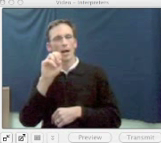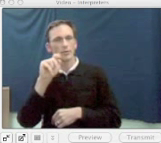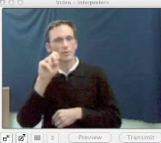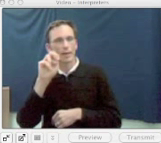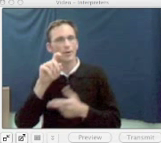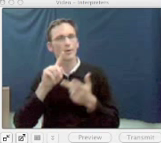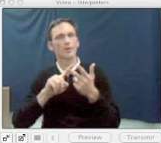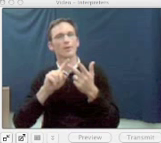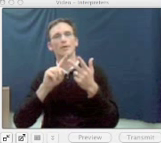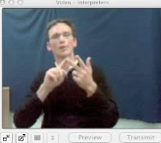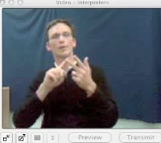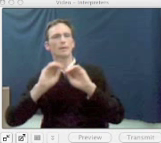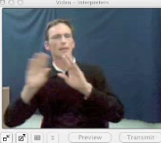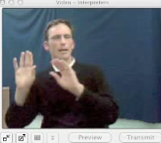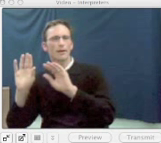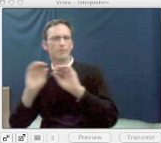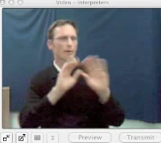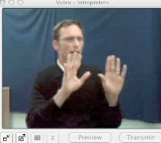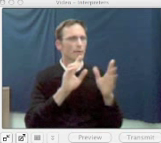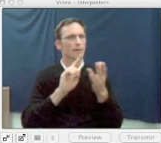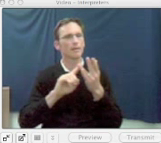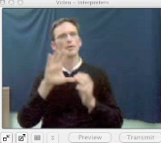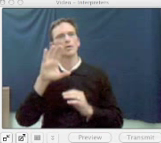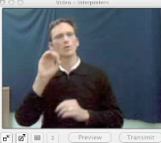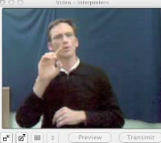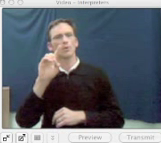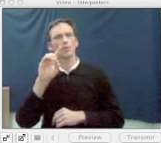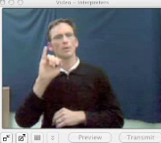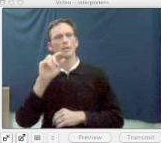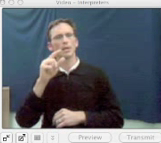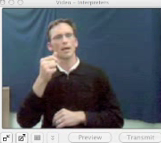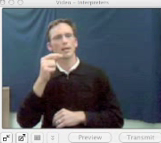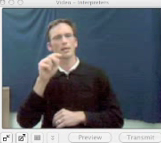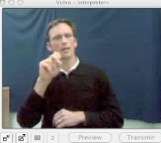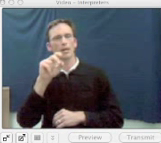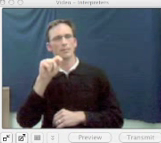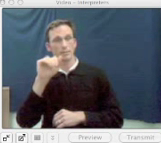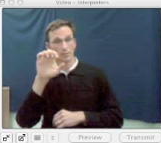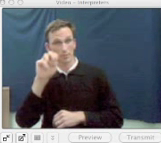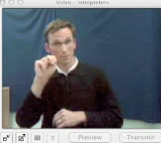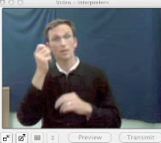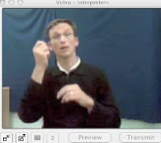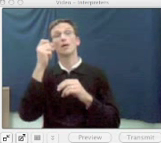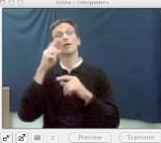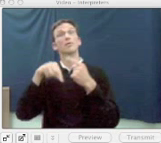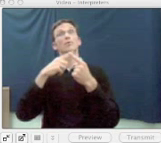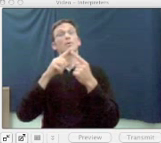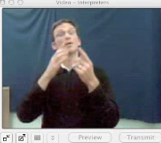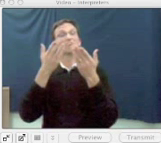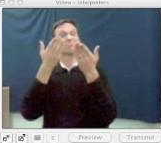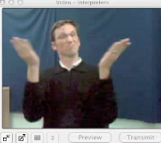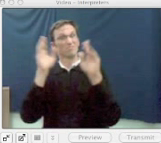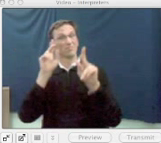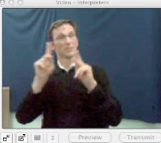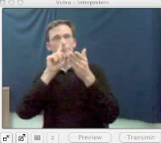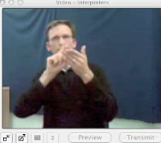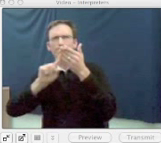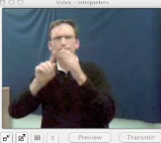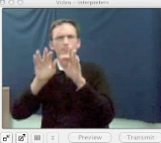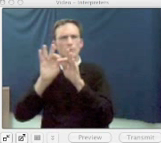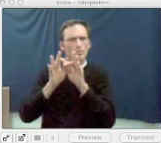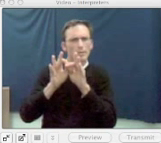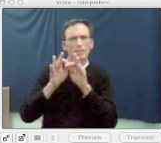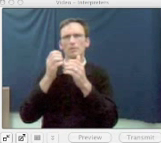act as co-diagnosticians. As people are doing research into the field of interpreting, they're trying to call